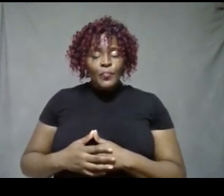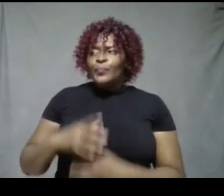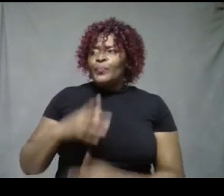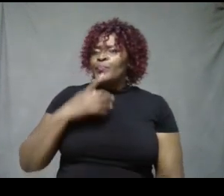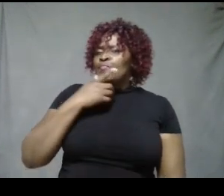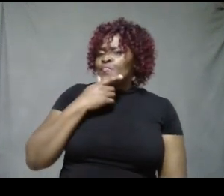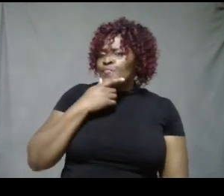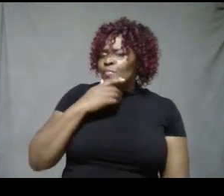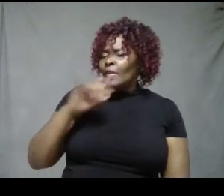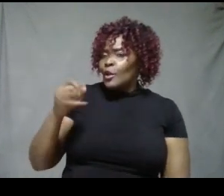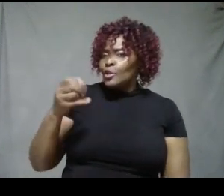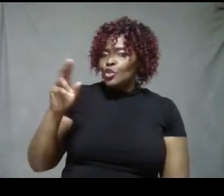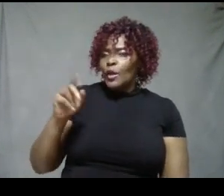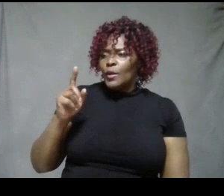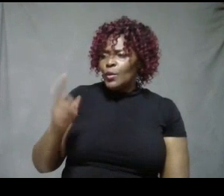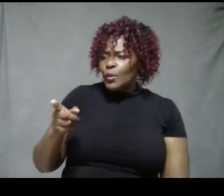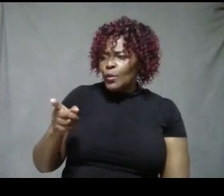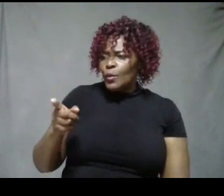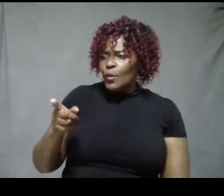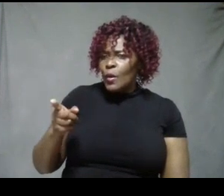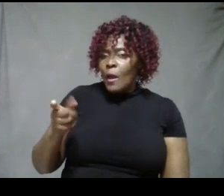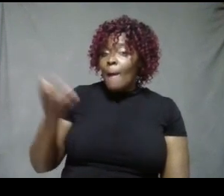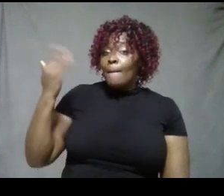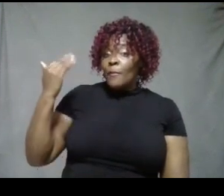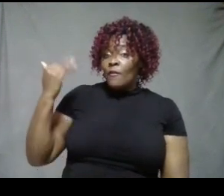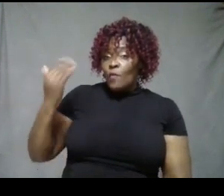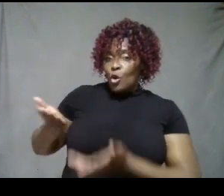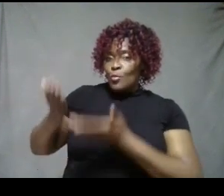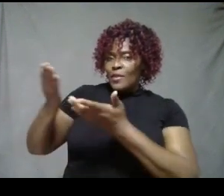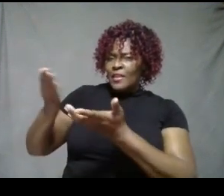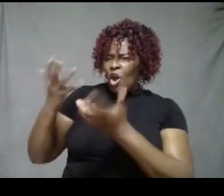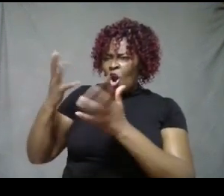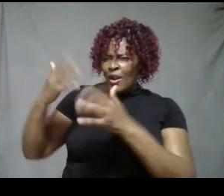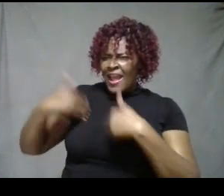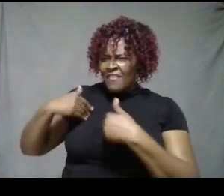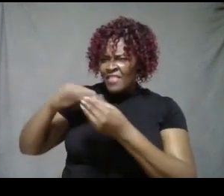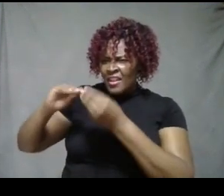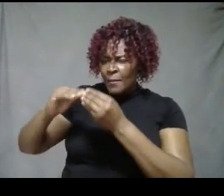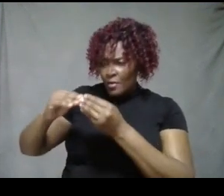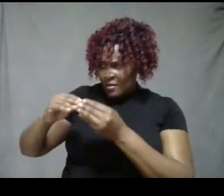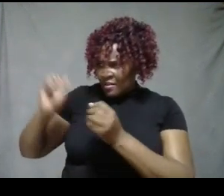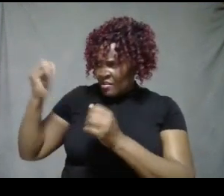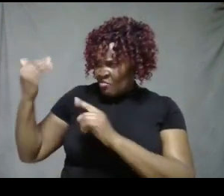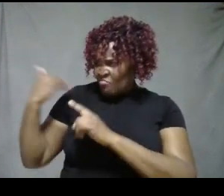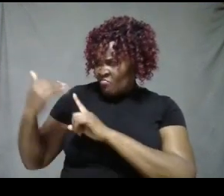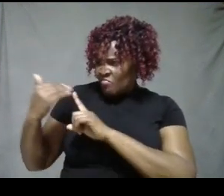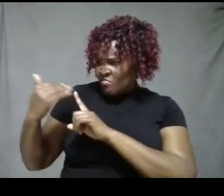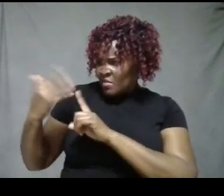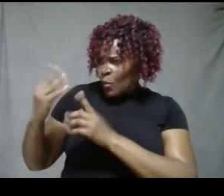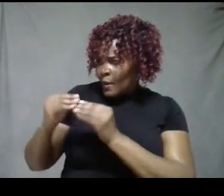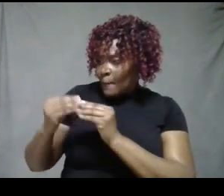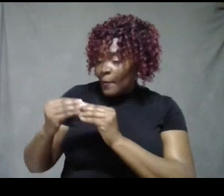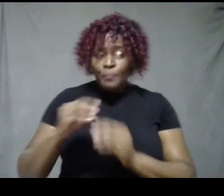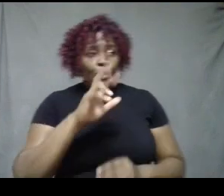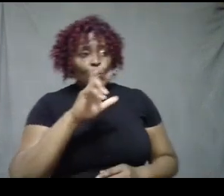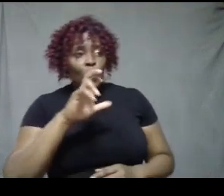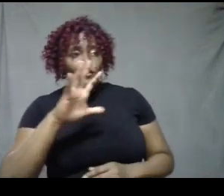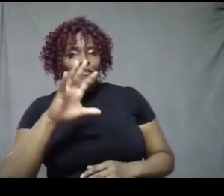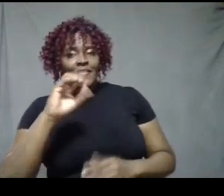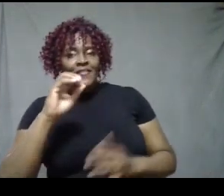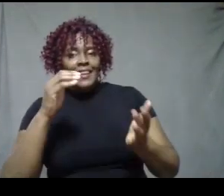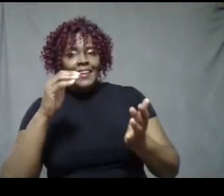John, you, prior to bringing this forward, there was already a number. Could you just remind us what that number was? Yeah, that was going to be